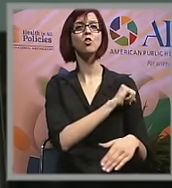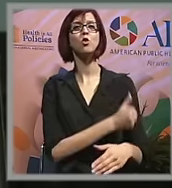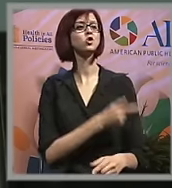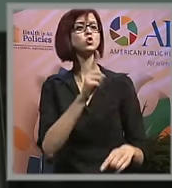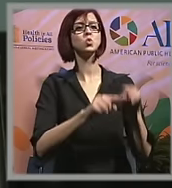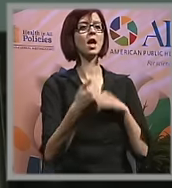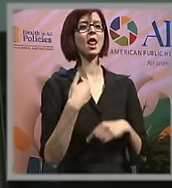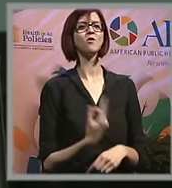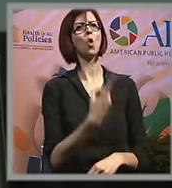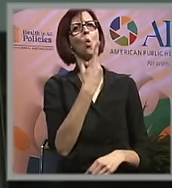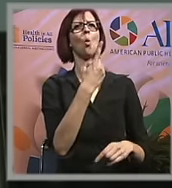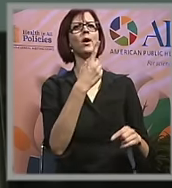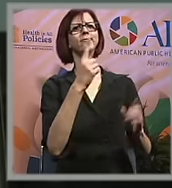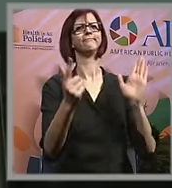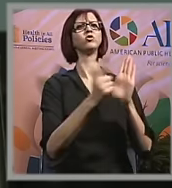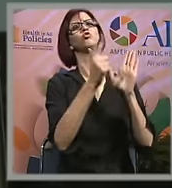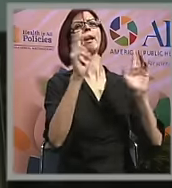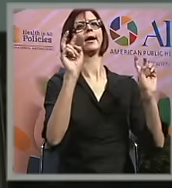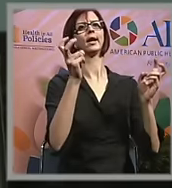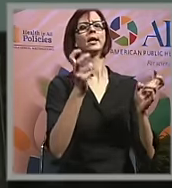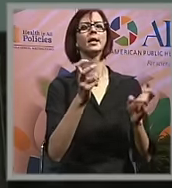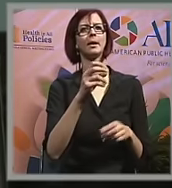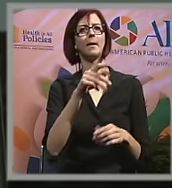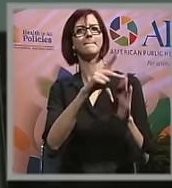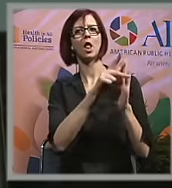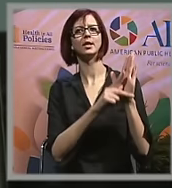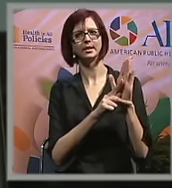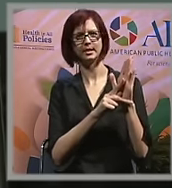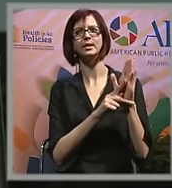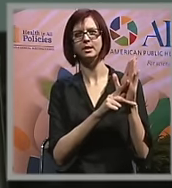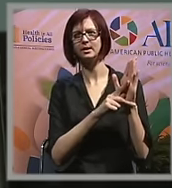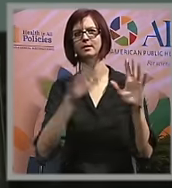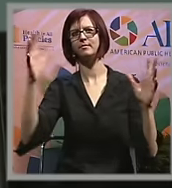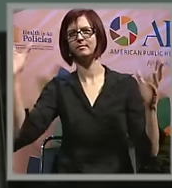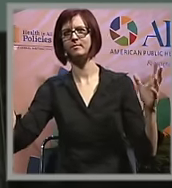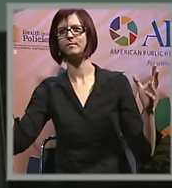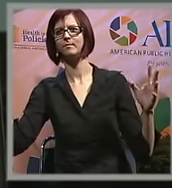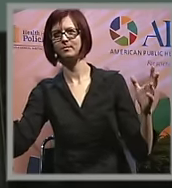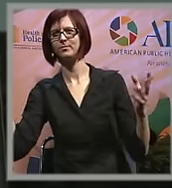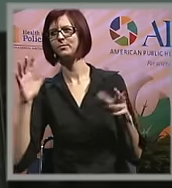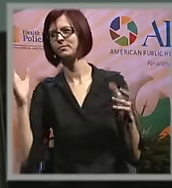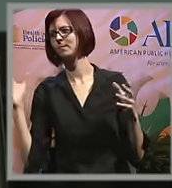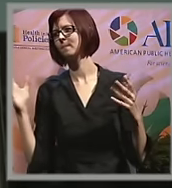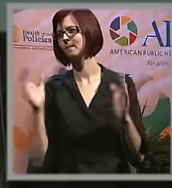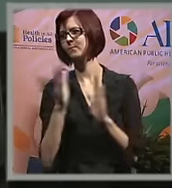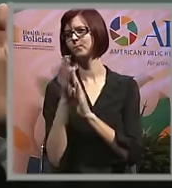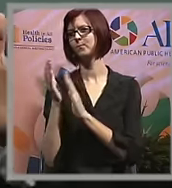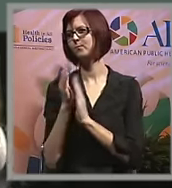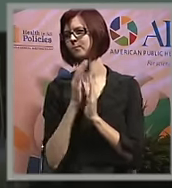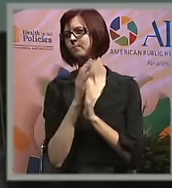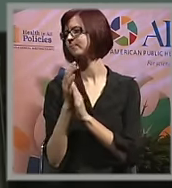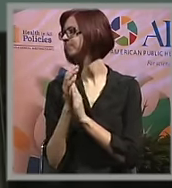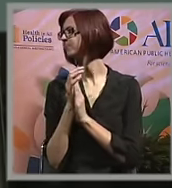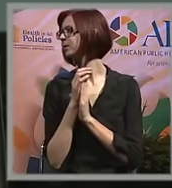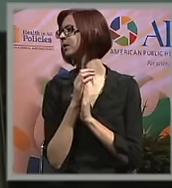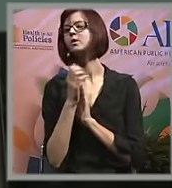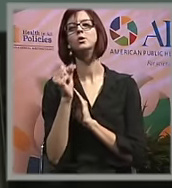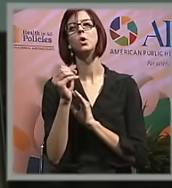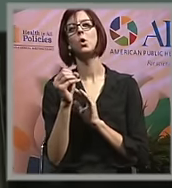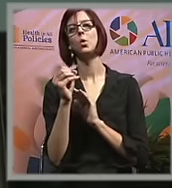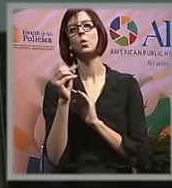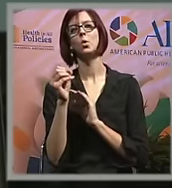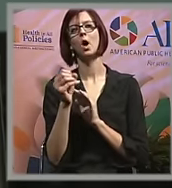have a one-strike policy, so that if a resident has one conviction, one mistake, that's it, they're